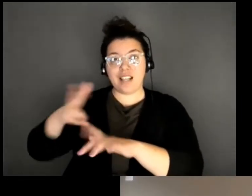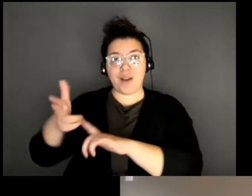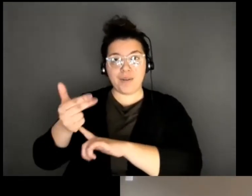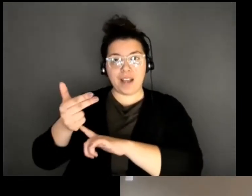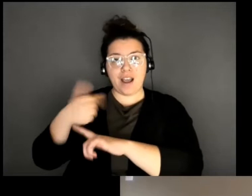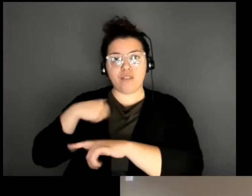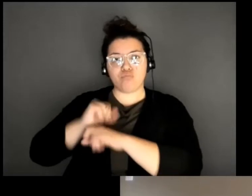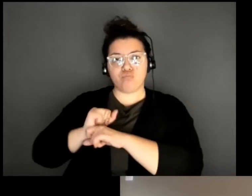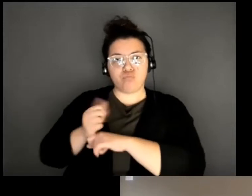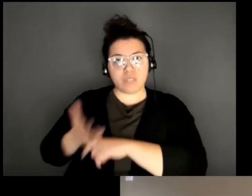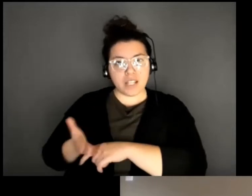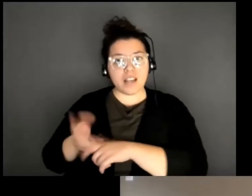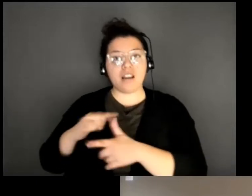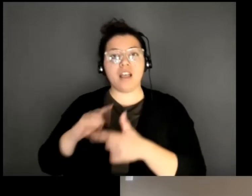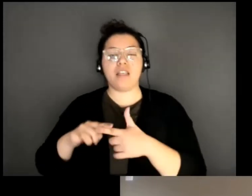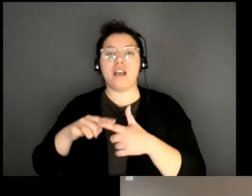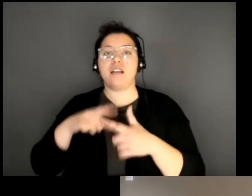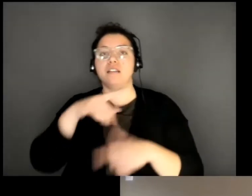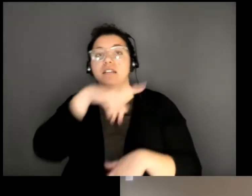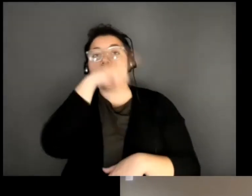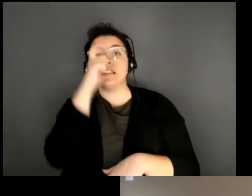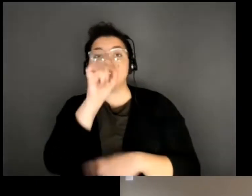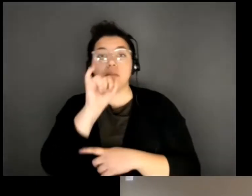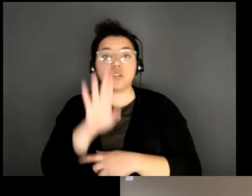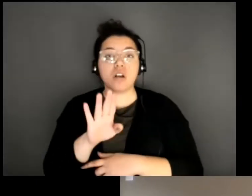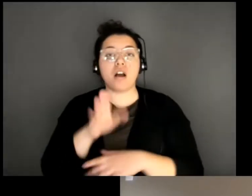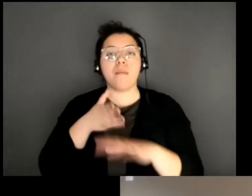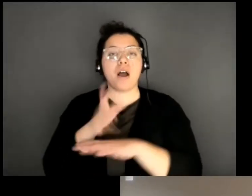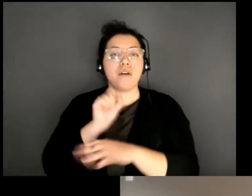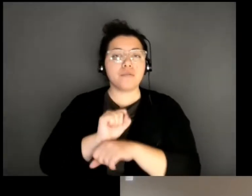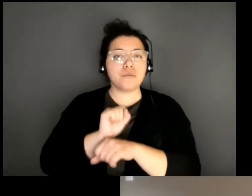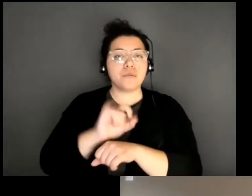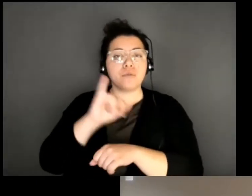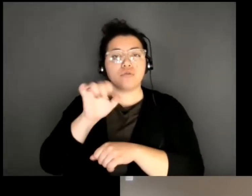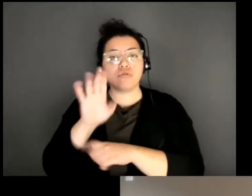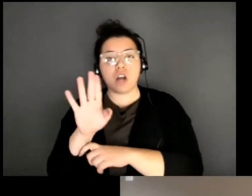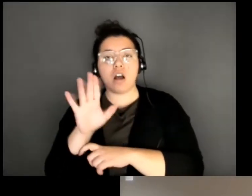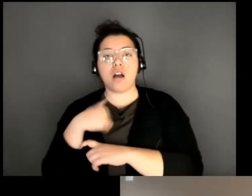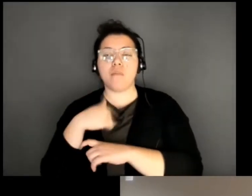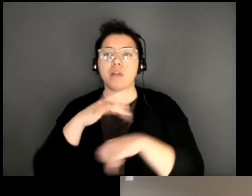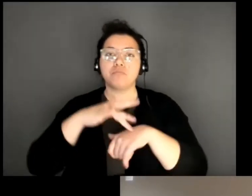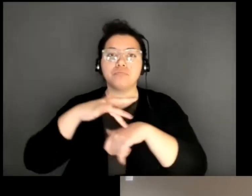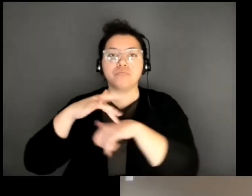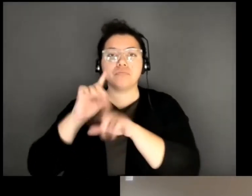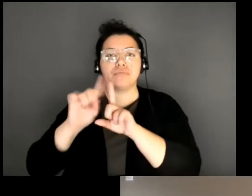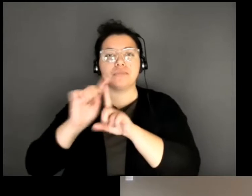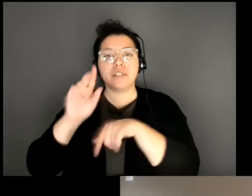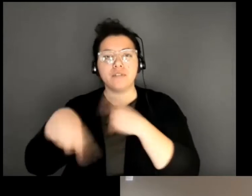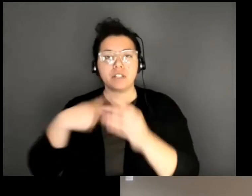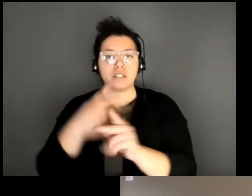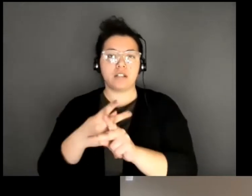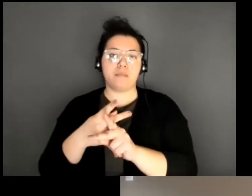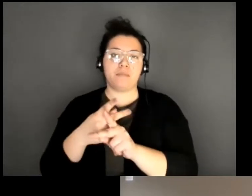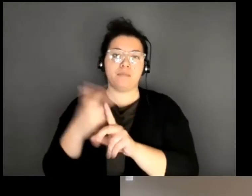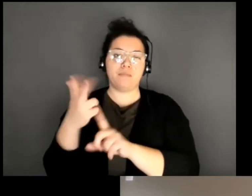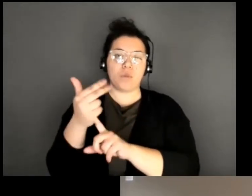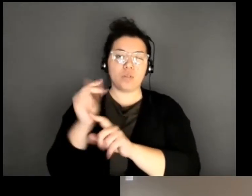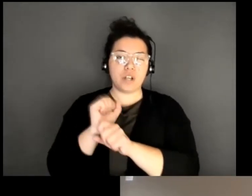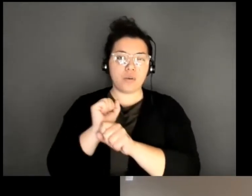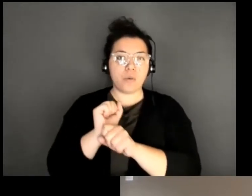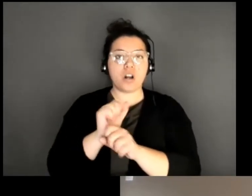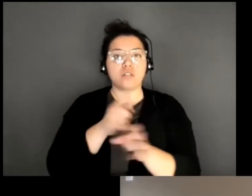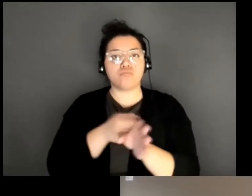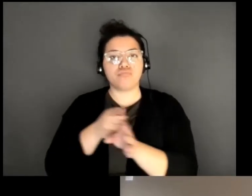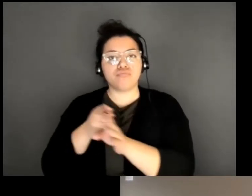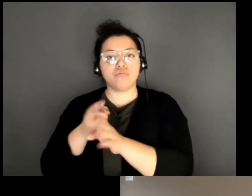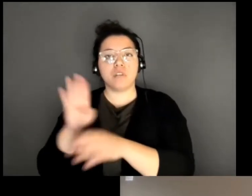and after school jobs, kind of worked my way through various positions in the hotel industry, working in bell